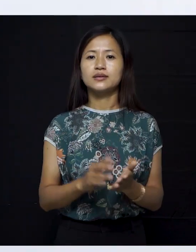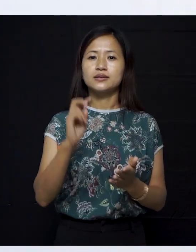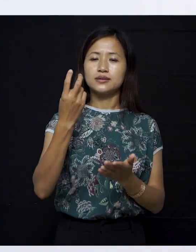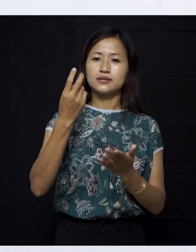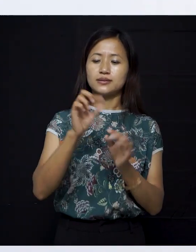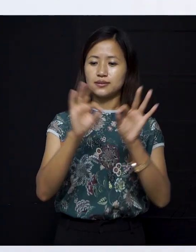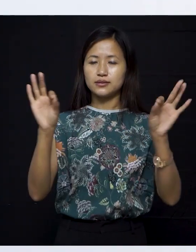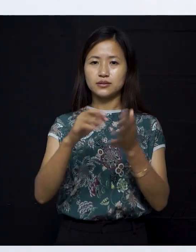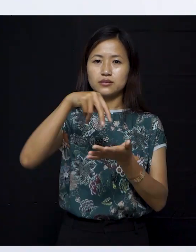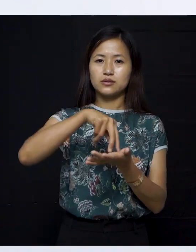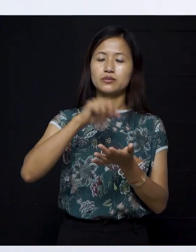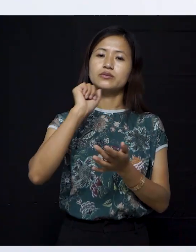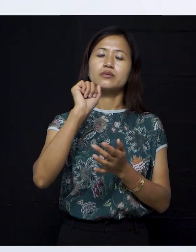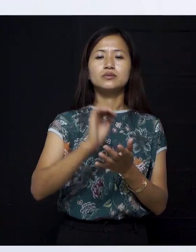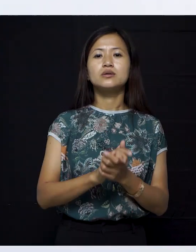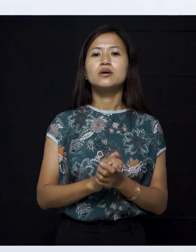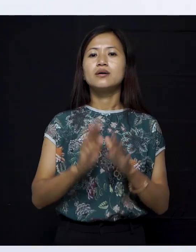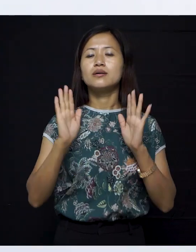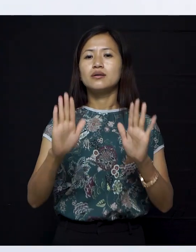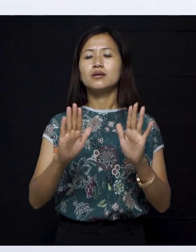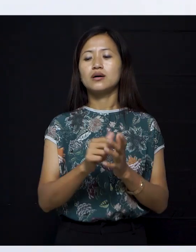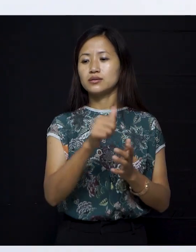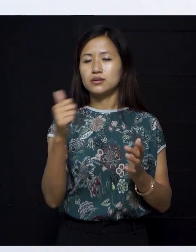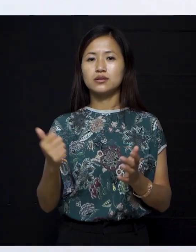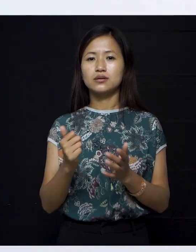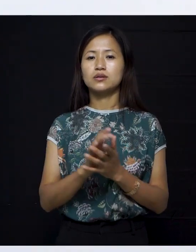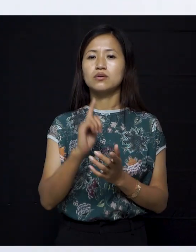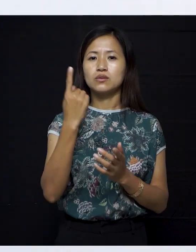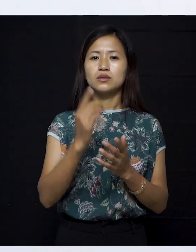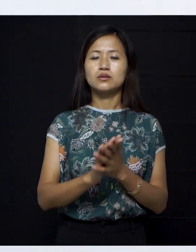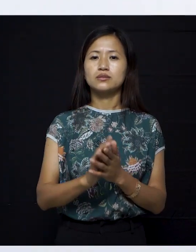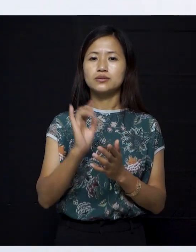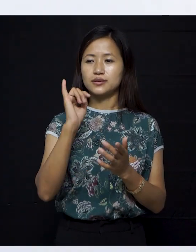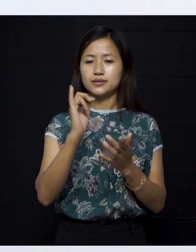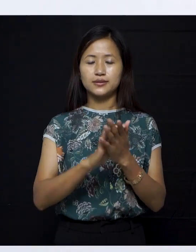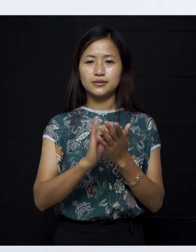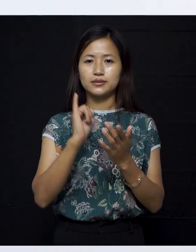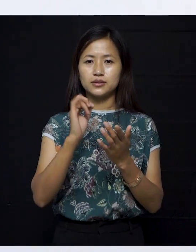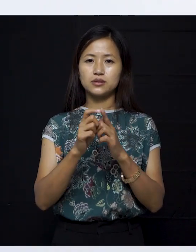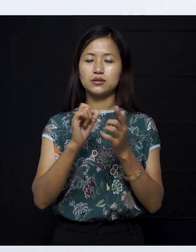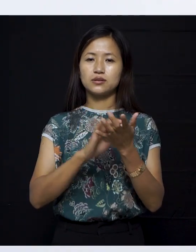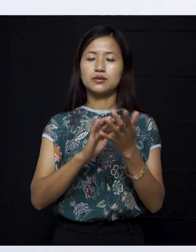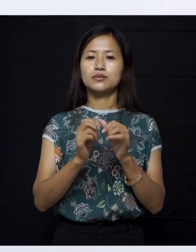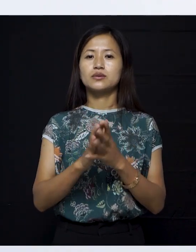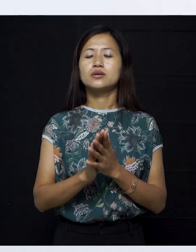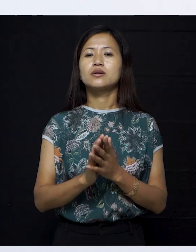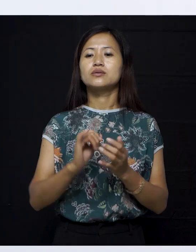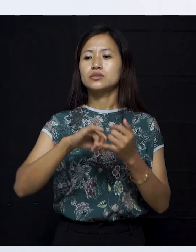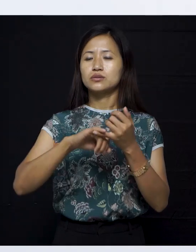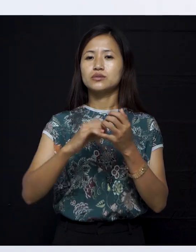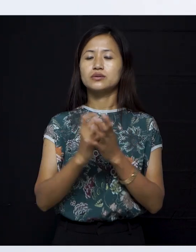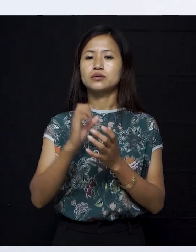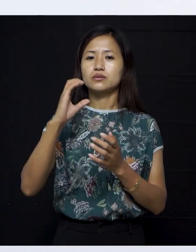own, right? And then we have another one that is dependent clause. we have the subordinate clause and we have